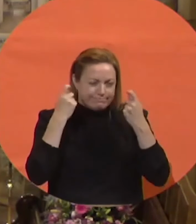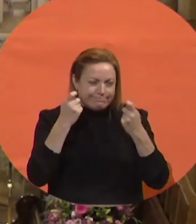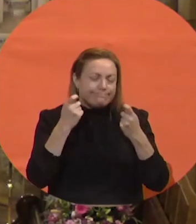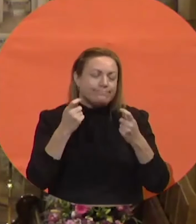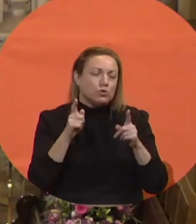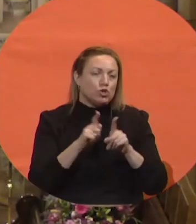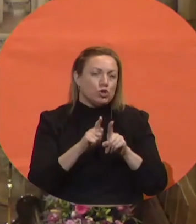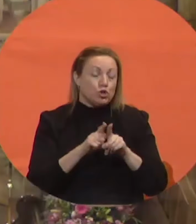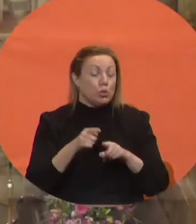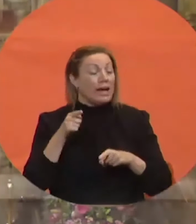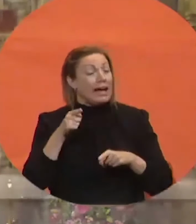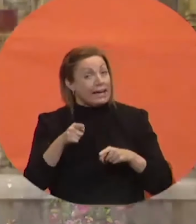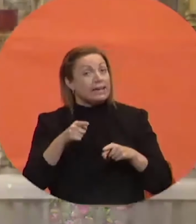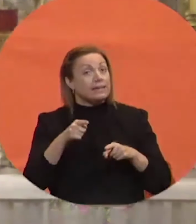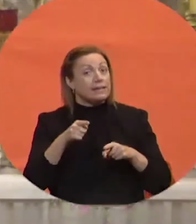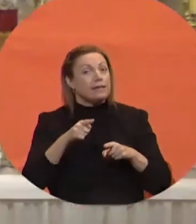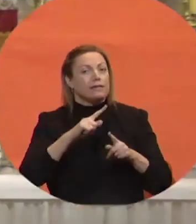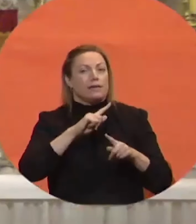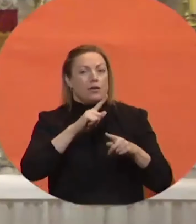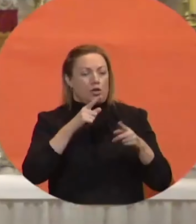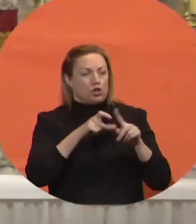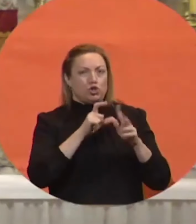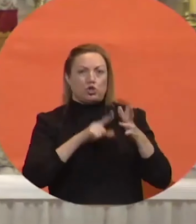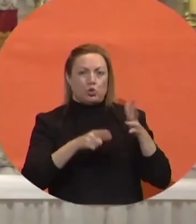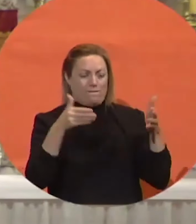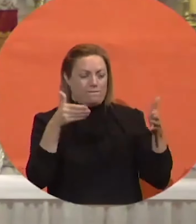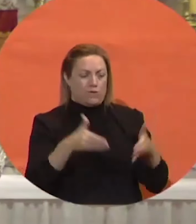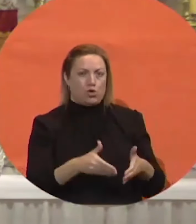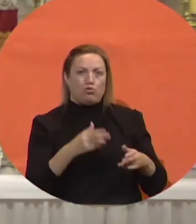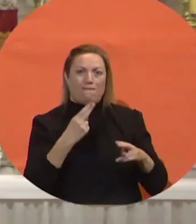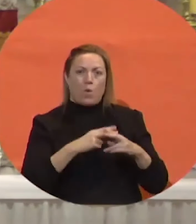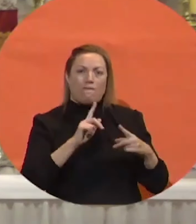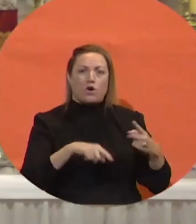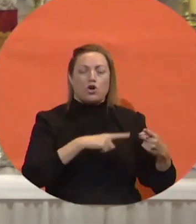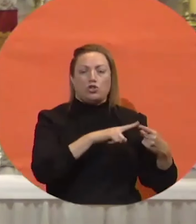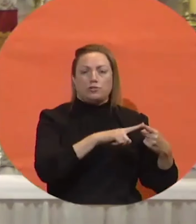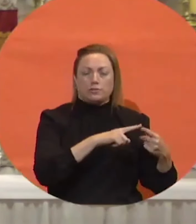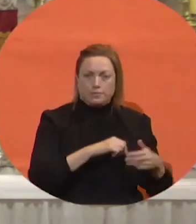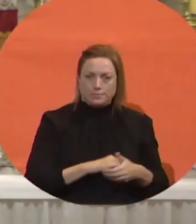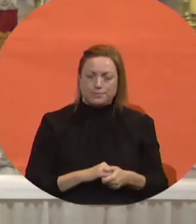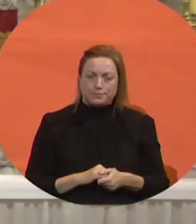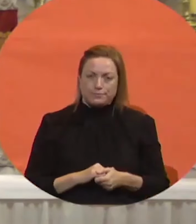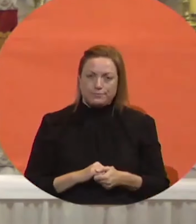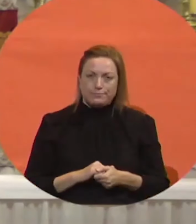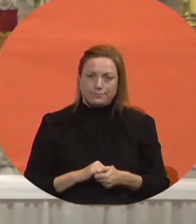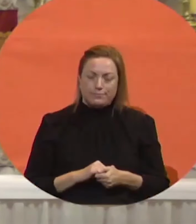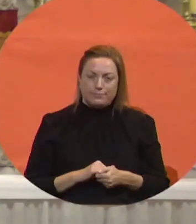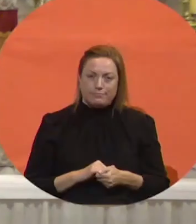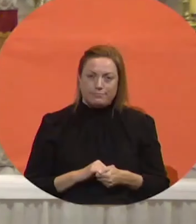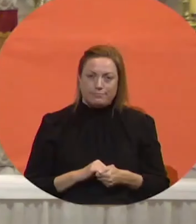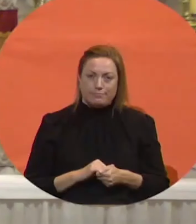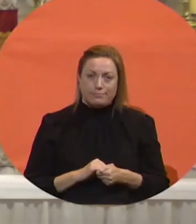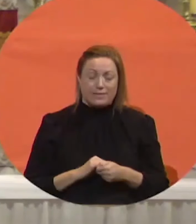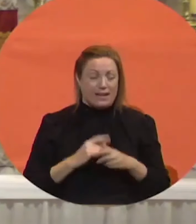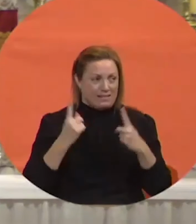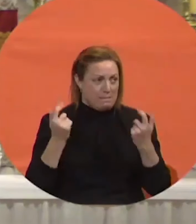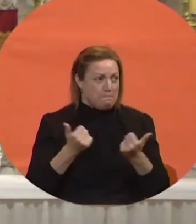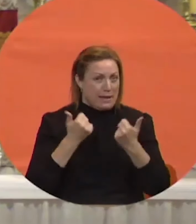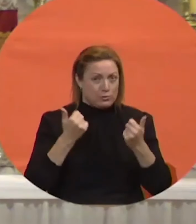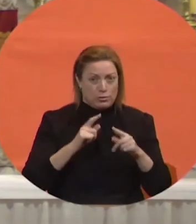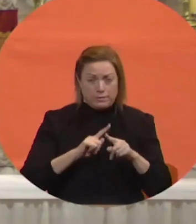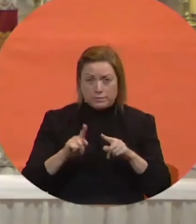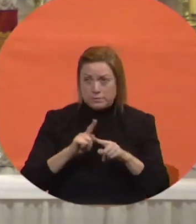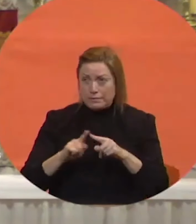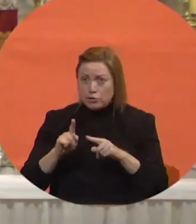obsequies. In subsequent years, chaplains of passing French, Portuguese or Spanish